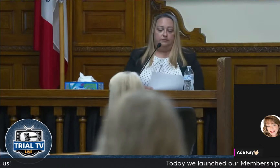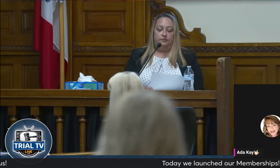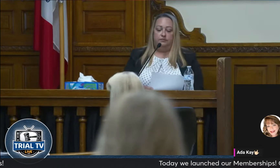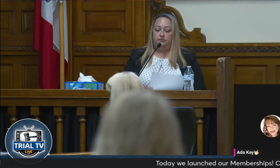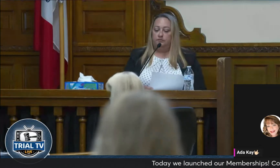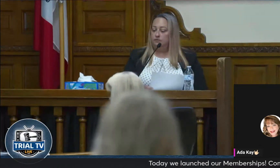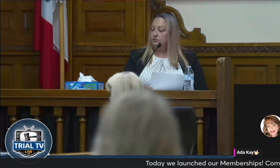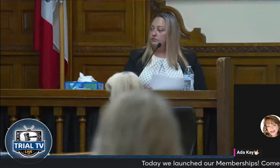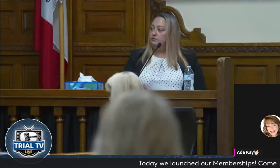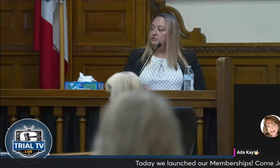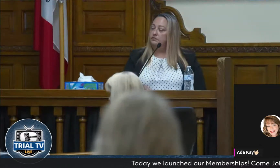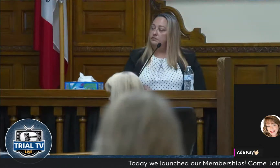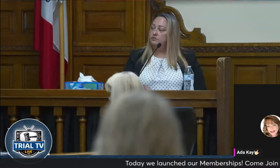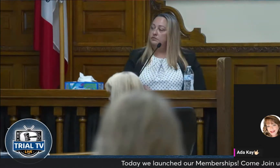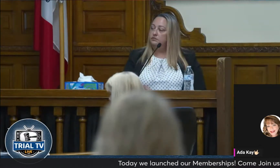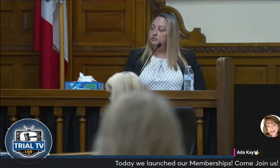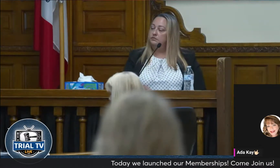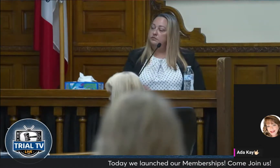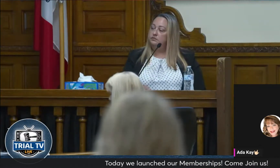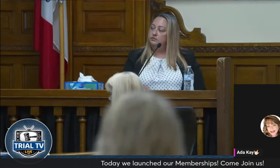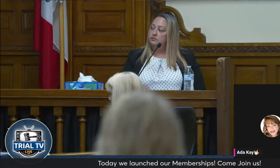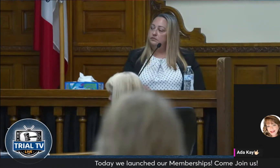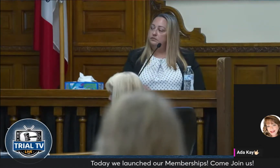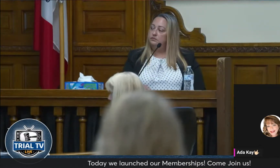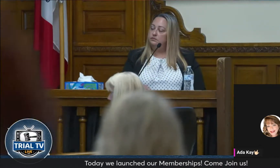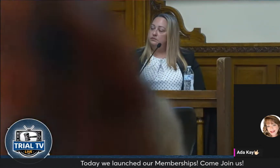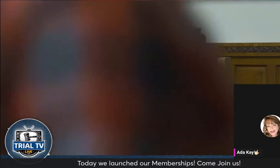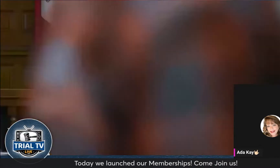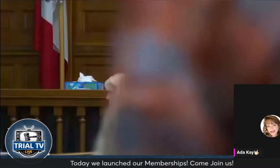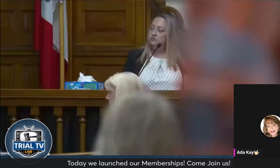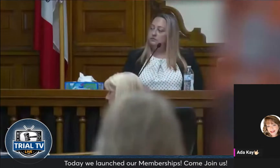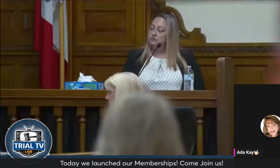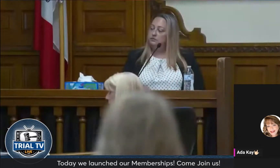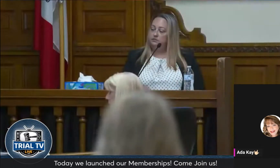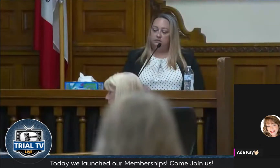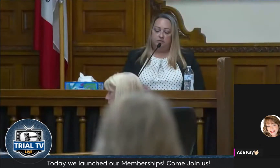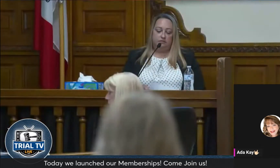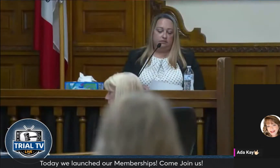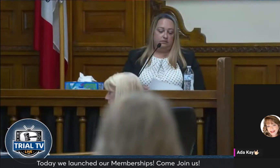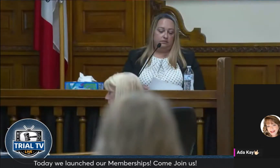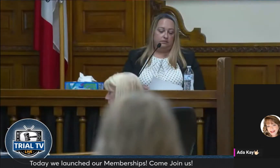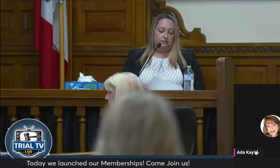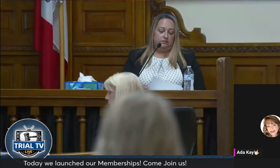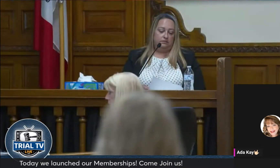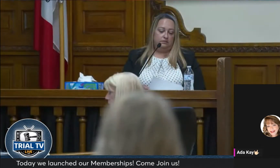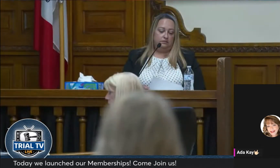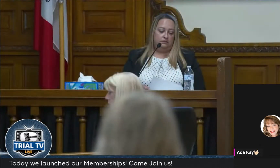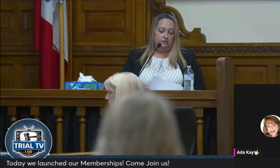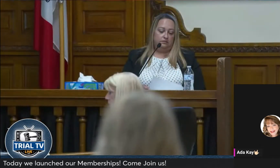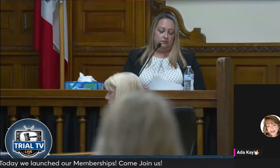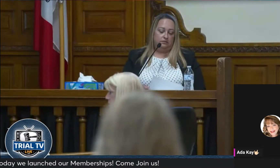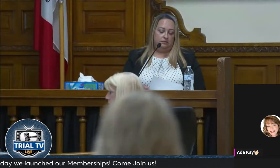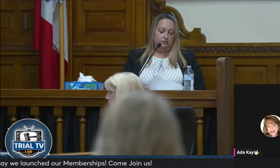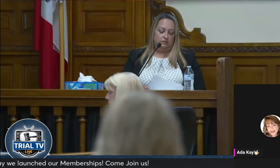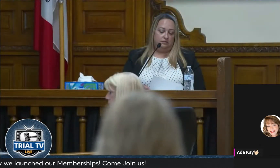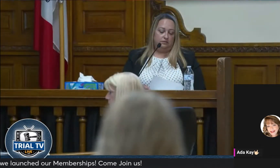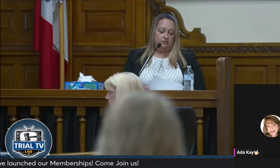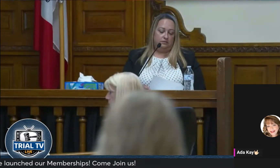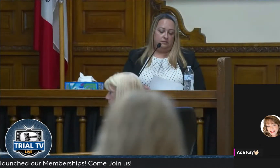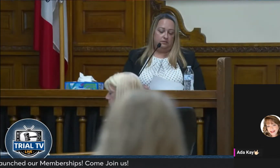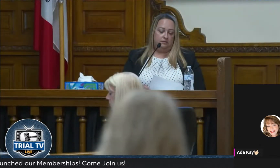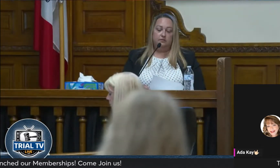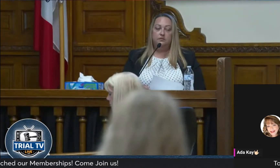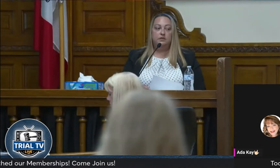Yes. All right. And were you able to develop, as I understand it, a DNA profile on only